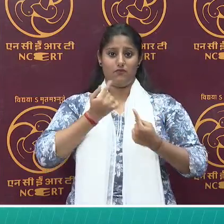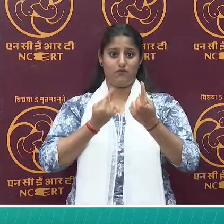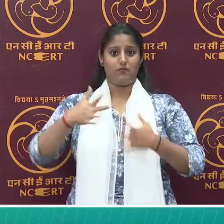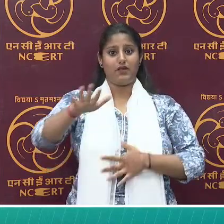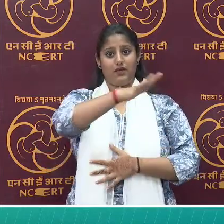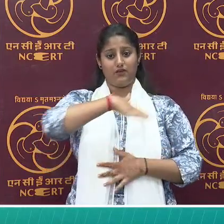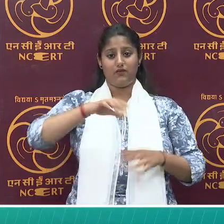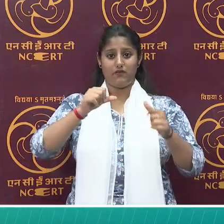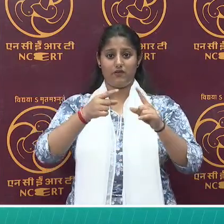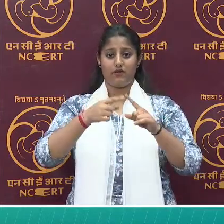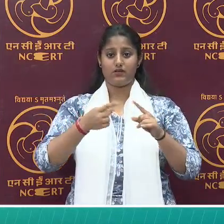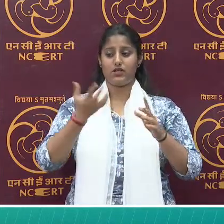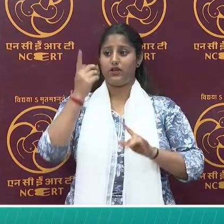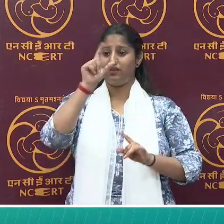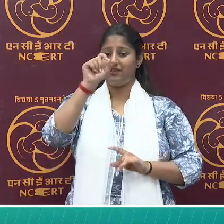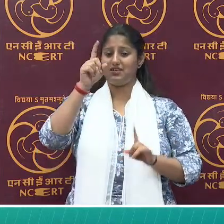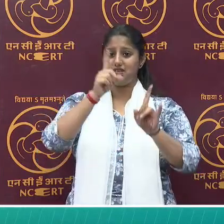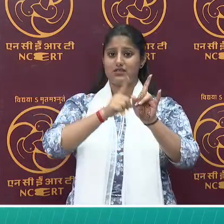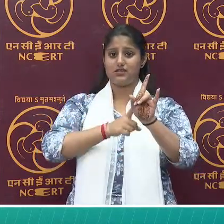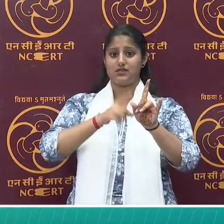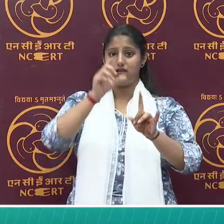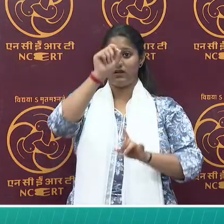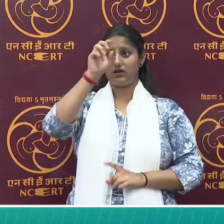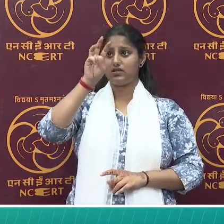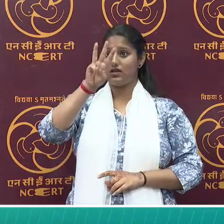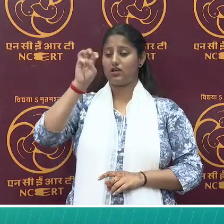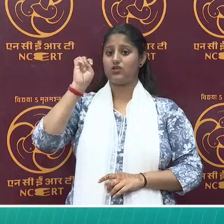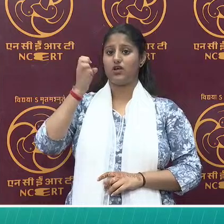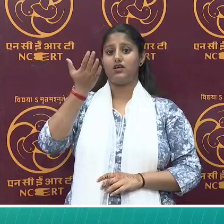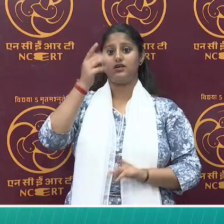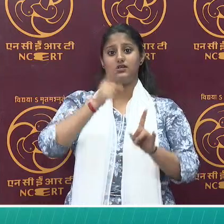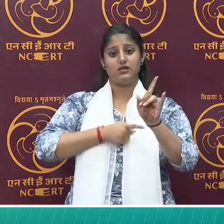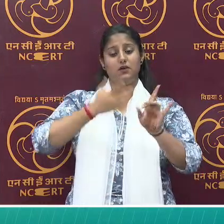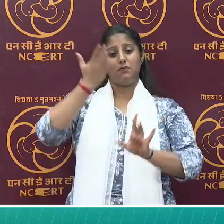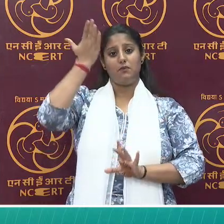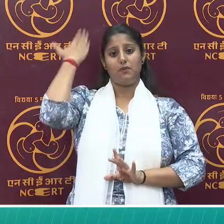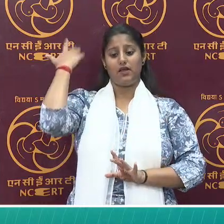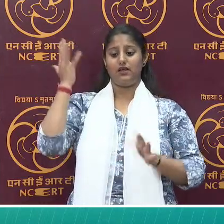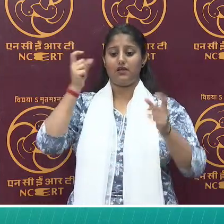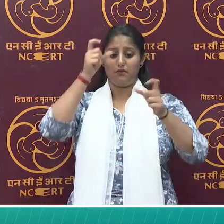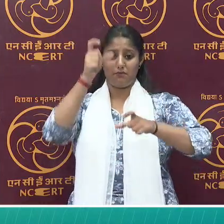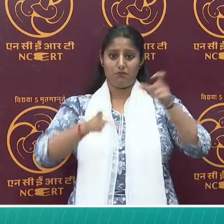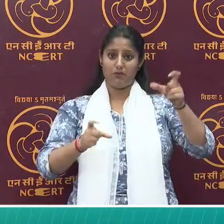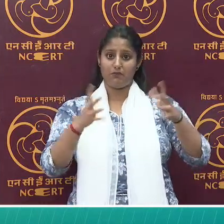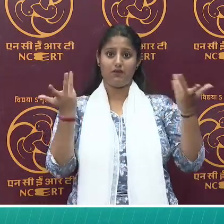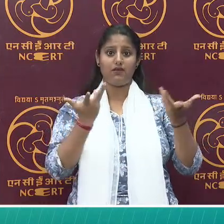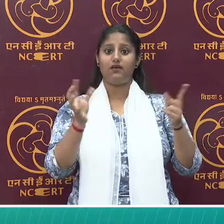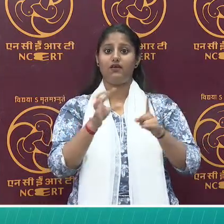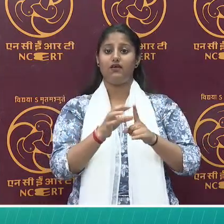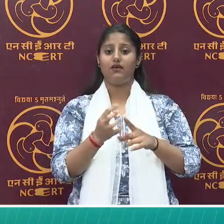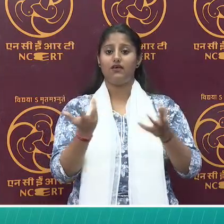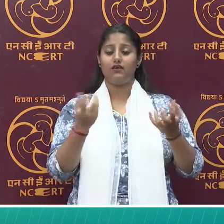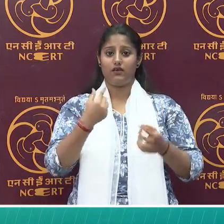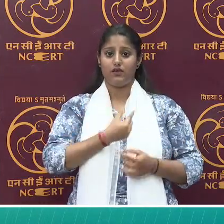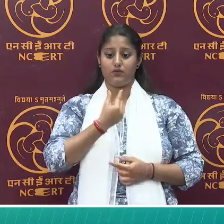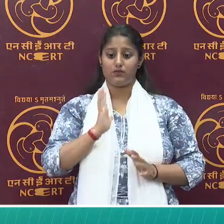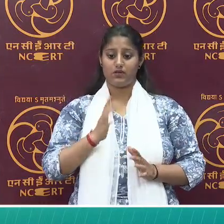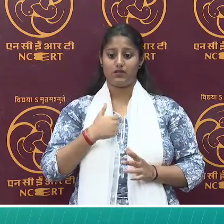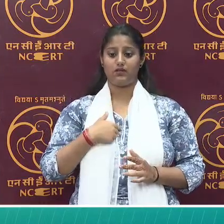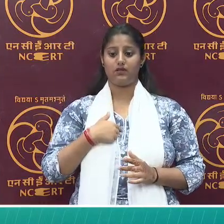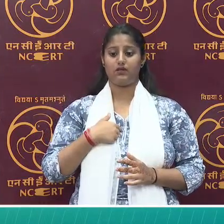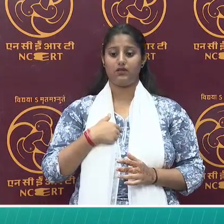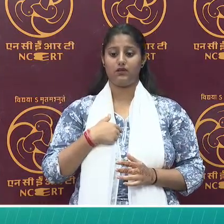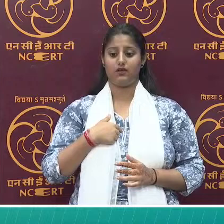years old. So before that, what people used to do, they used to wander